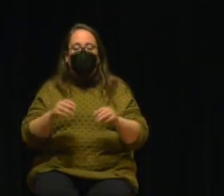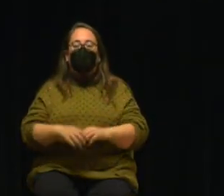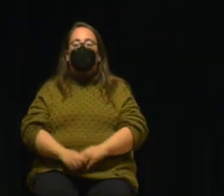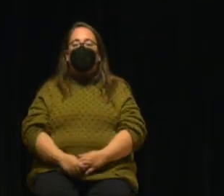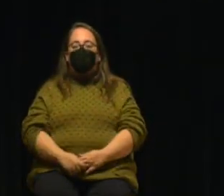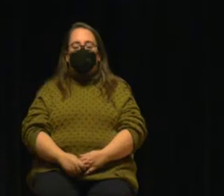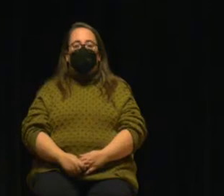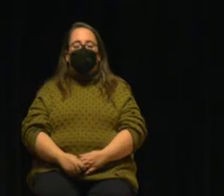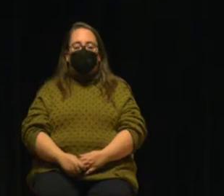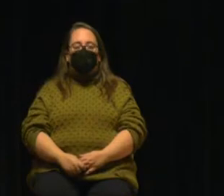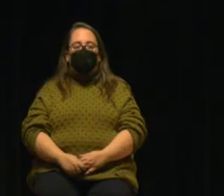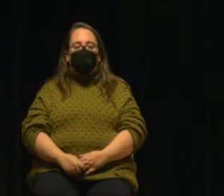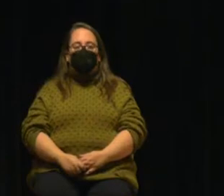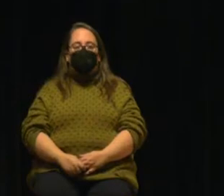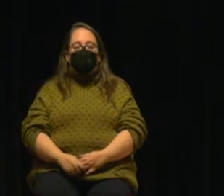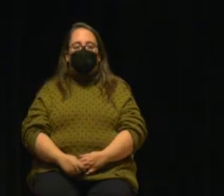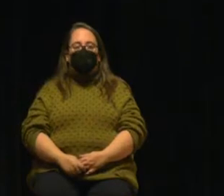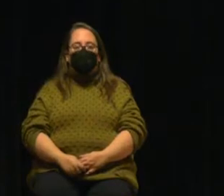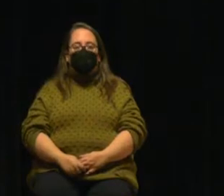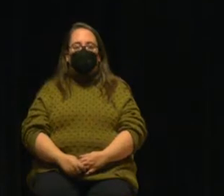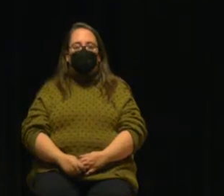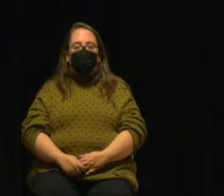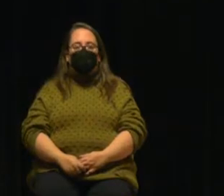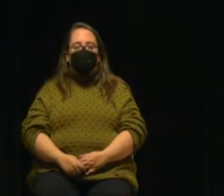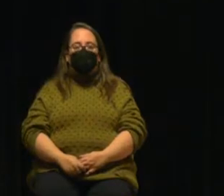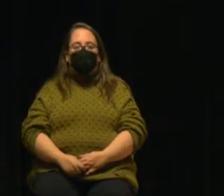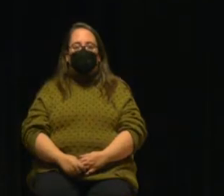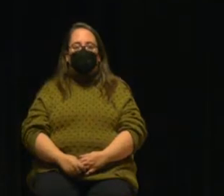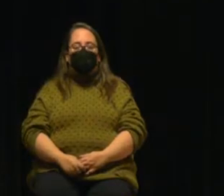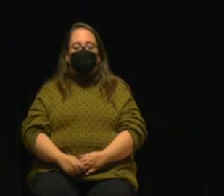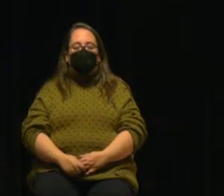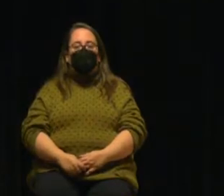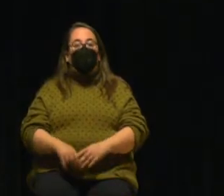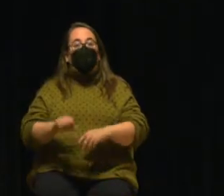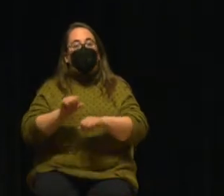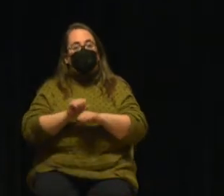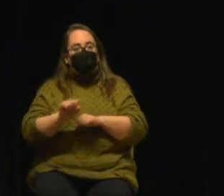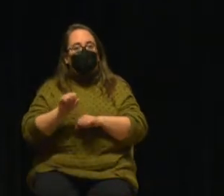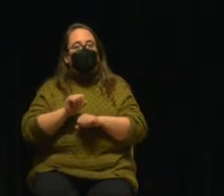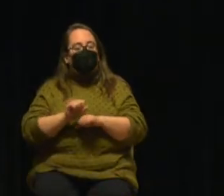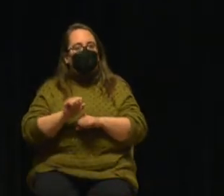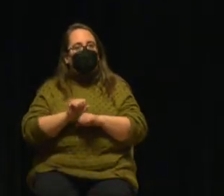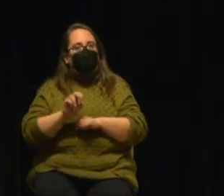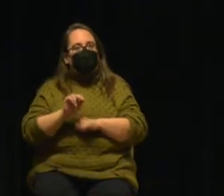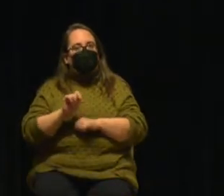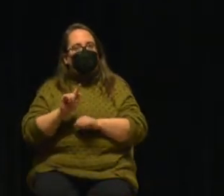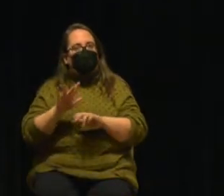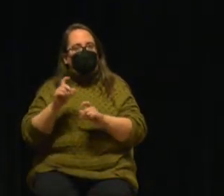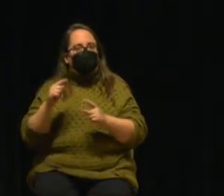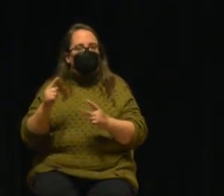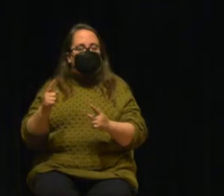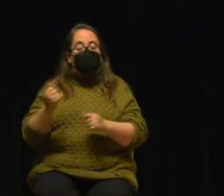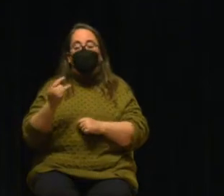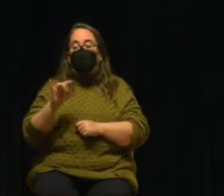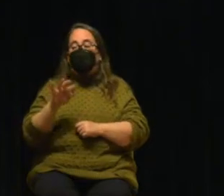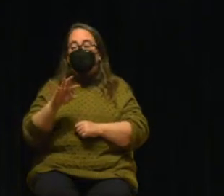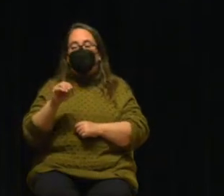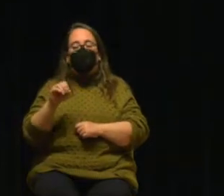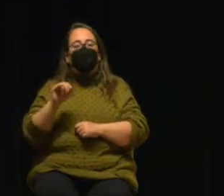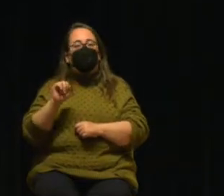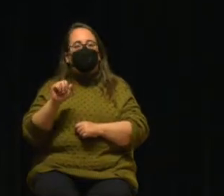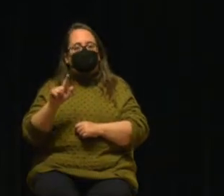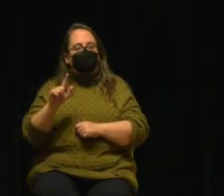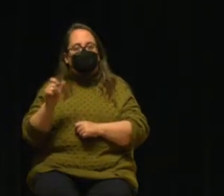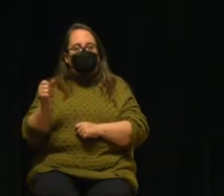was instead the consequence of work that Still had done. By 1850, Still had